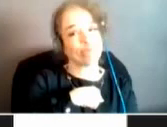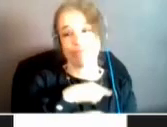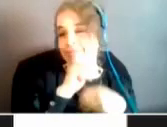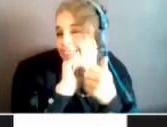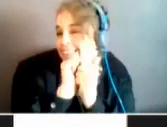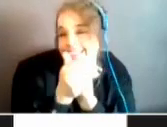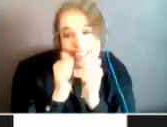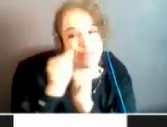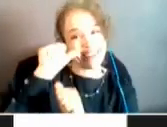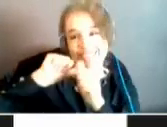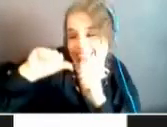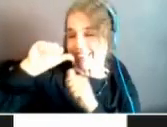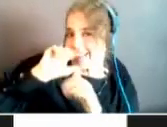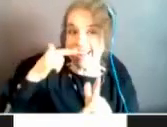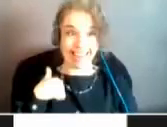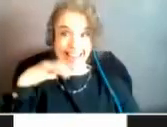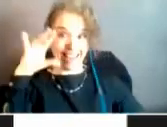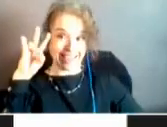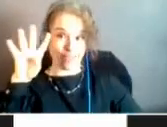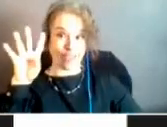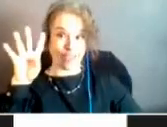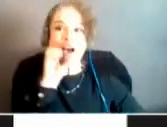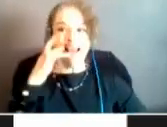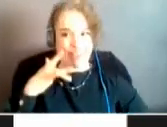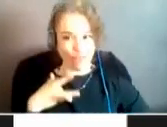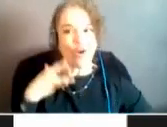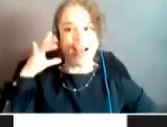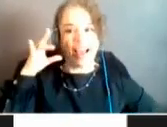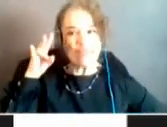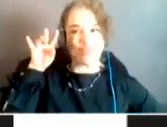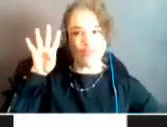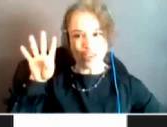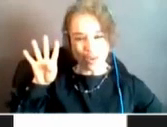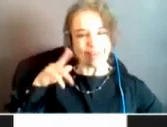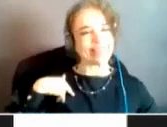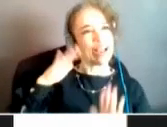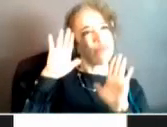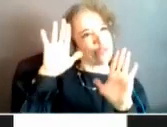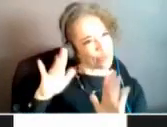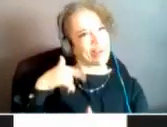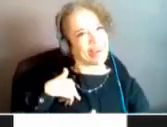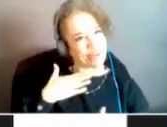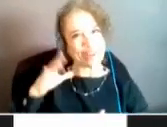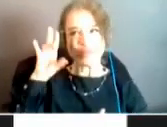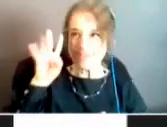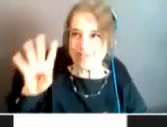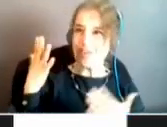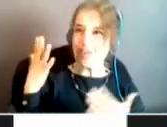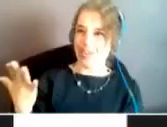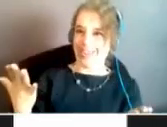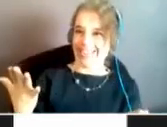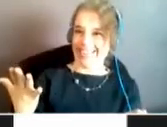competition for each other. I'm 74, I feel 74, and I'm grateful to be 74, you know,